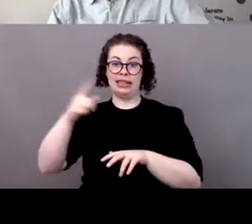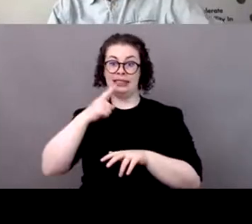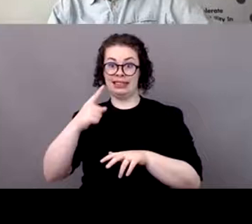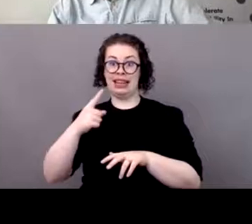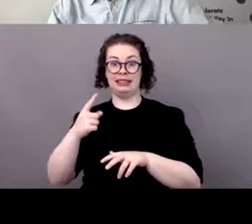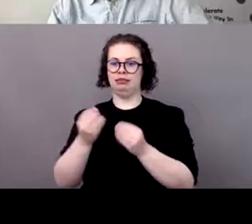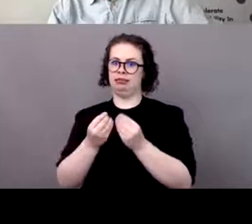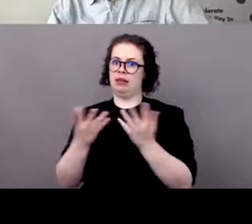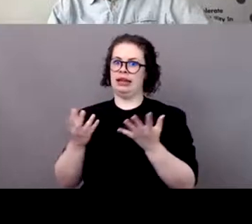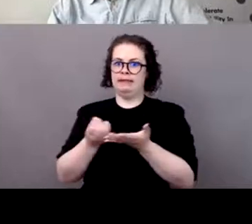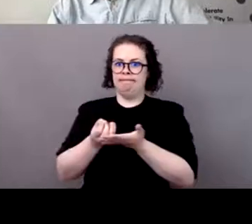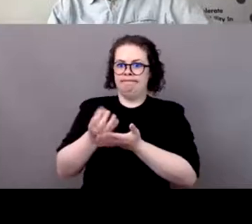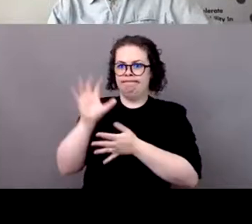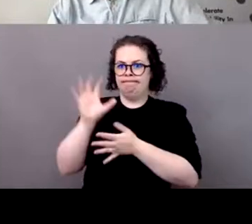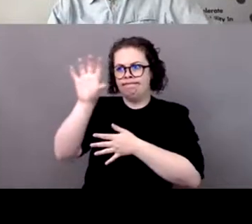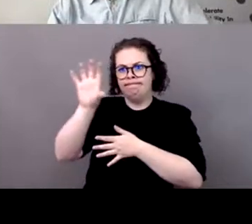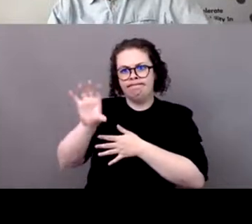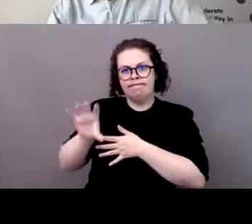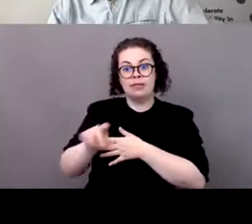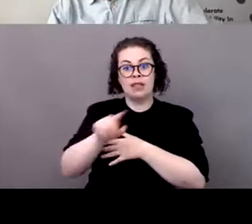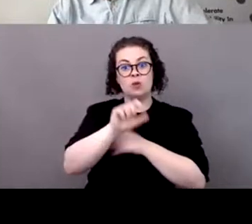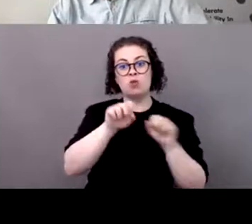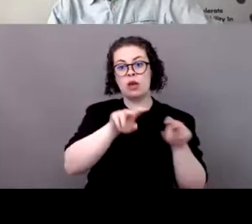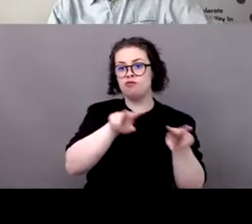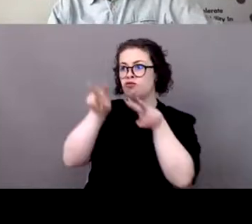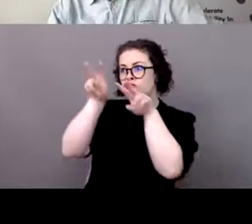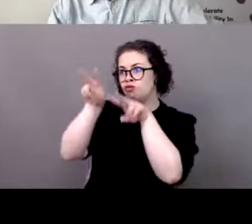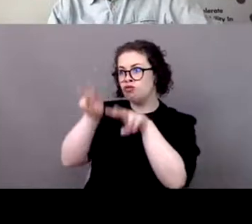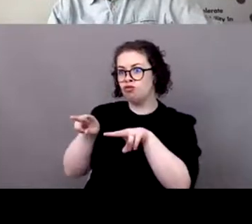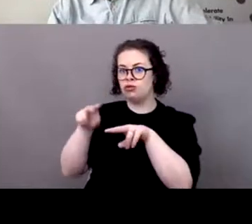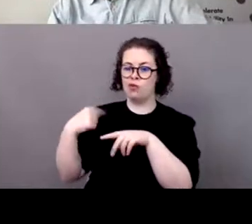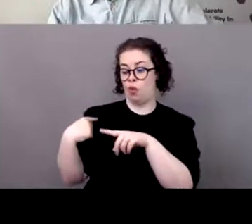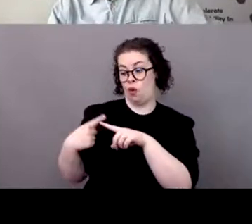going to come in the coming months and years. But